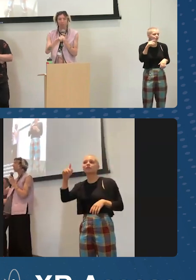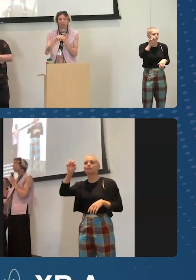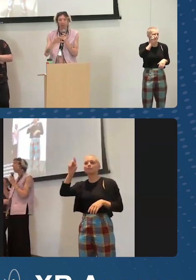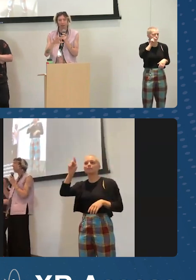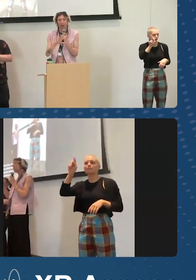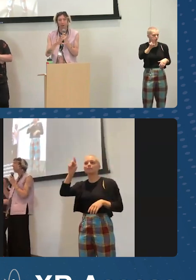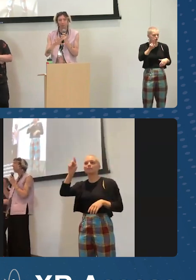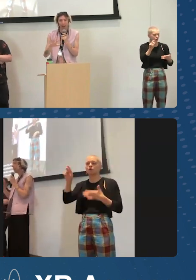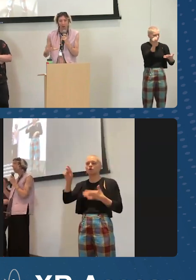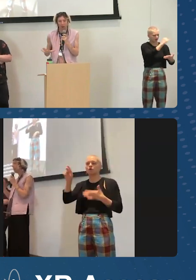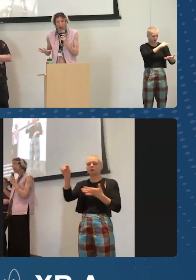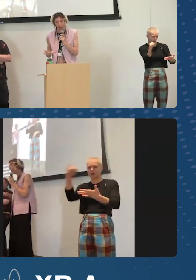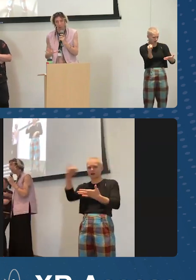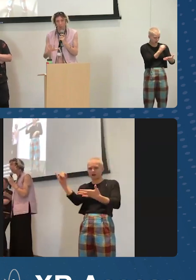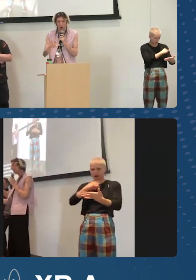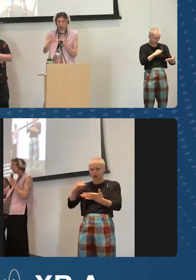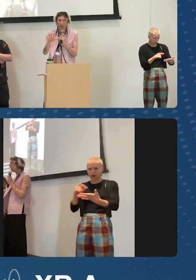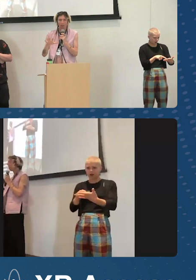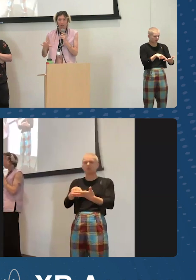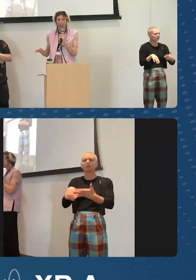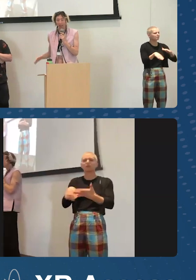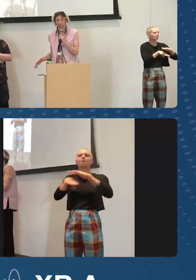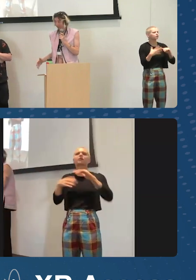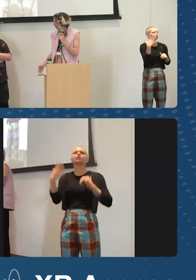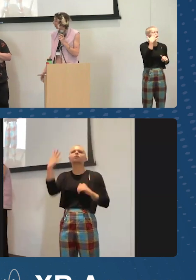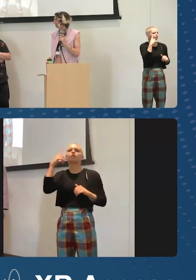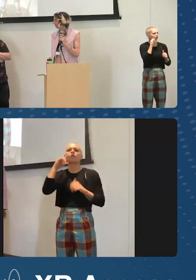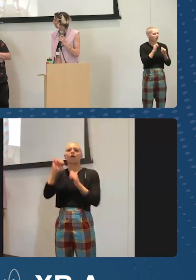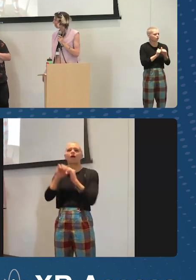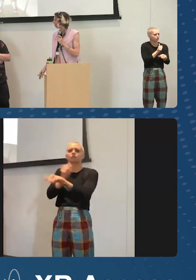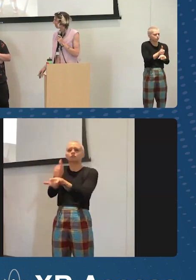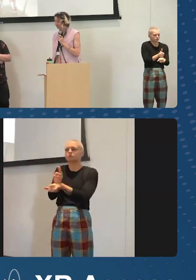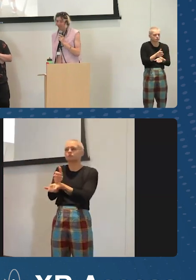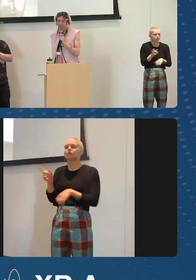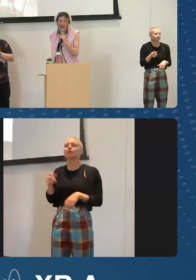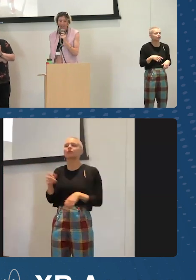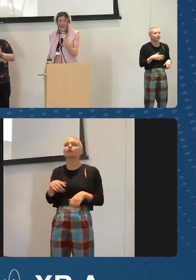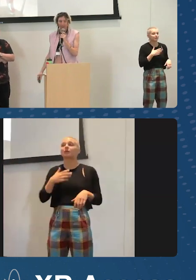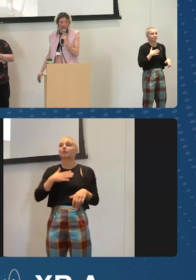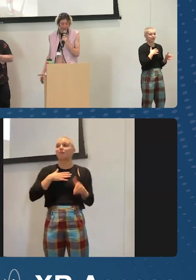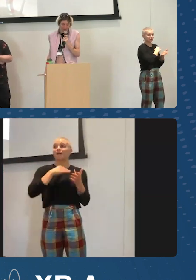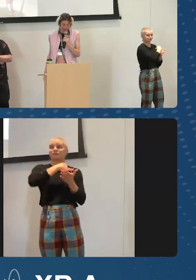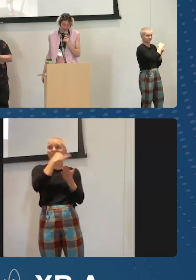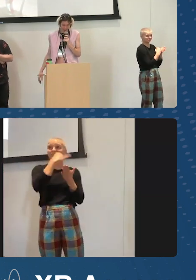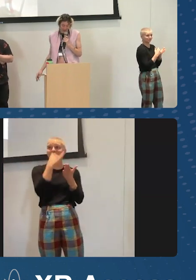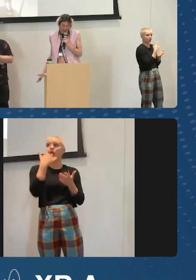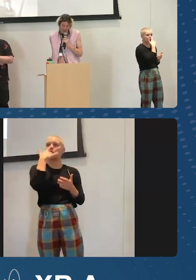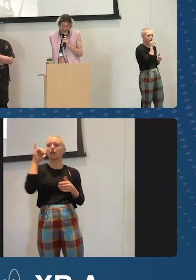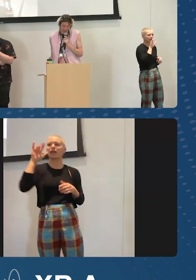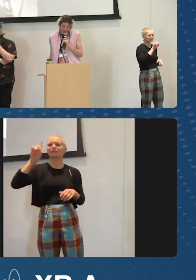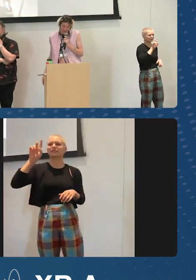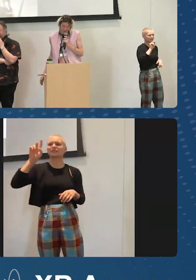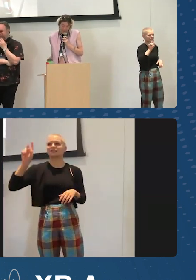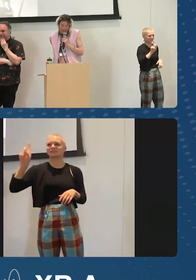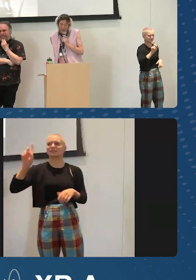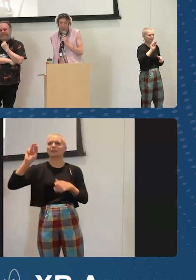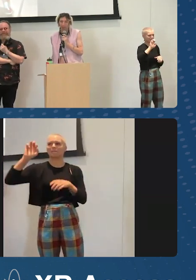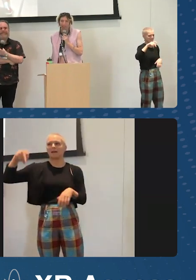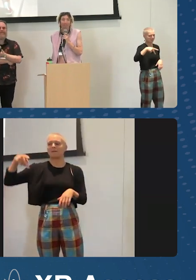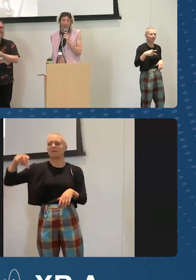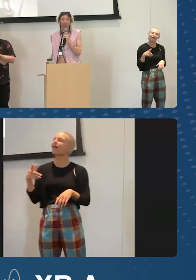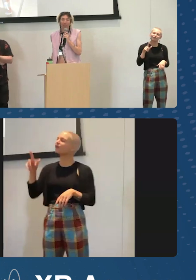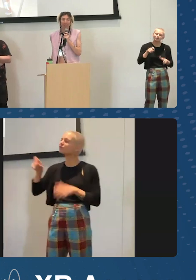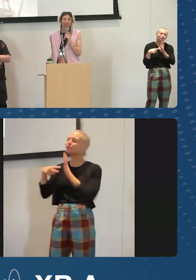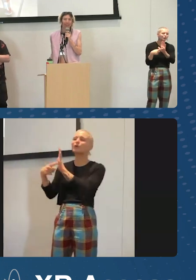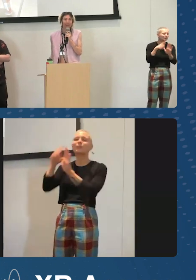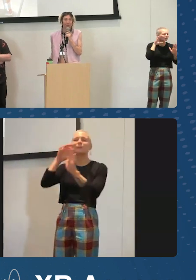basic arrangement of how it would work. They looked like a D&D map. God, I should have put those in. That was silly.